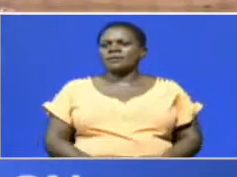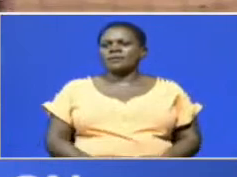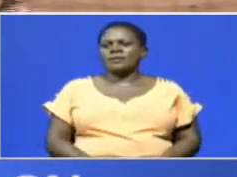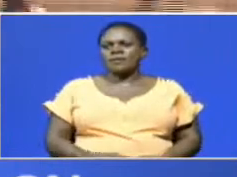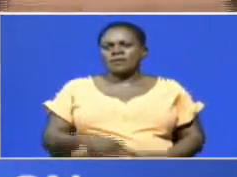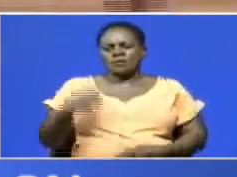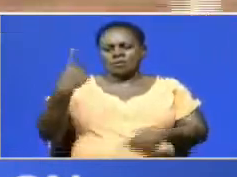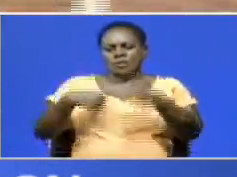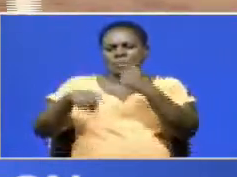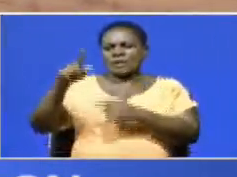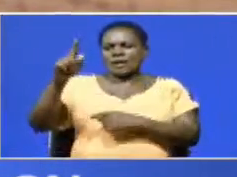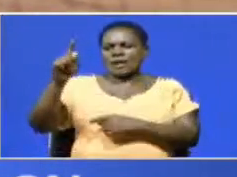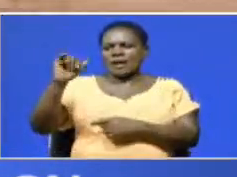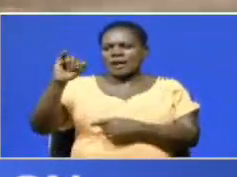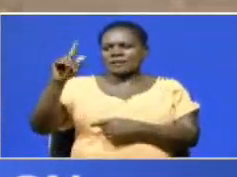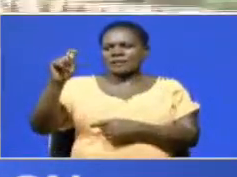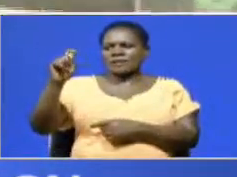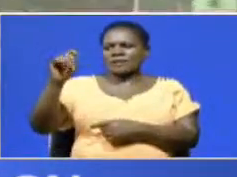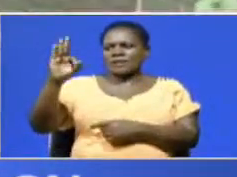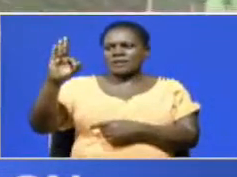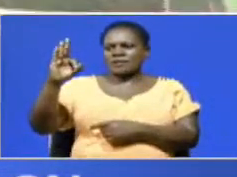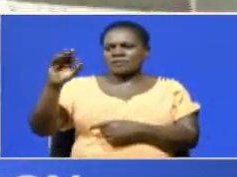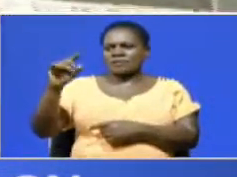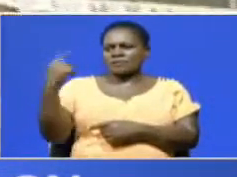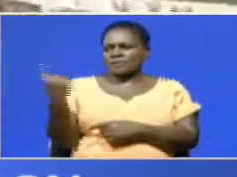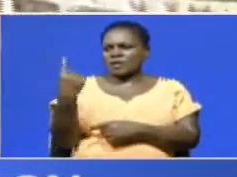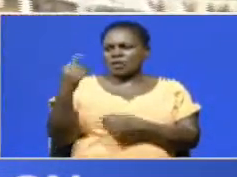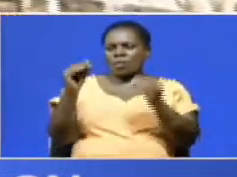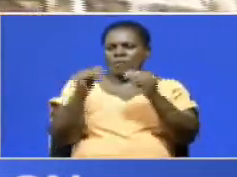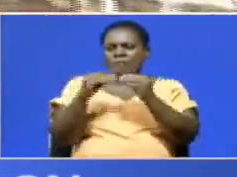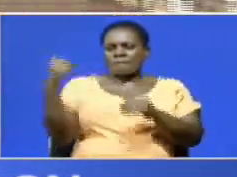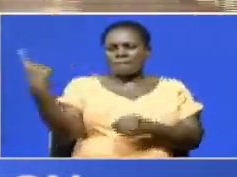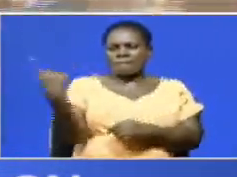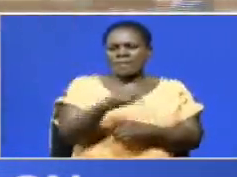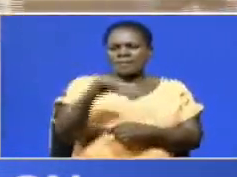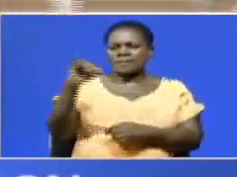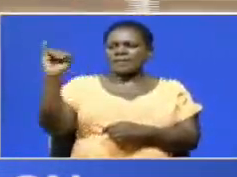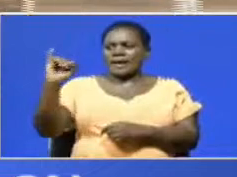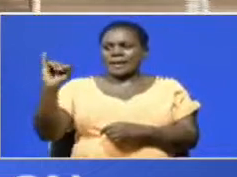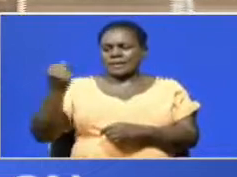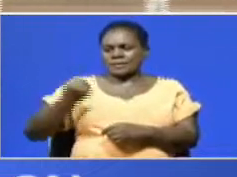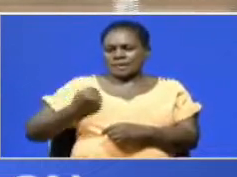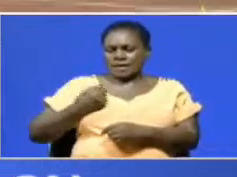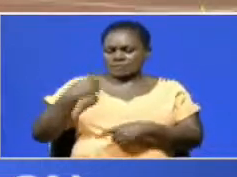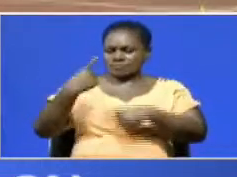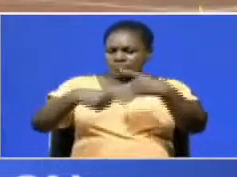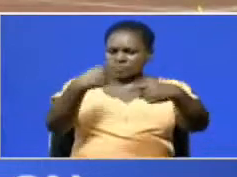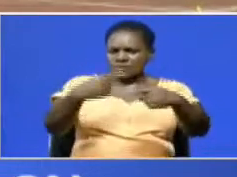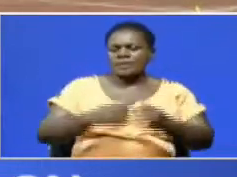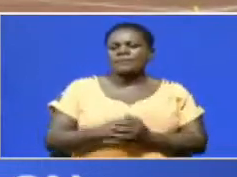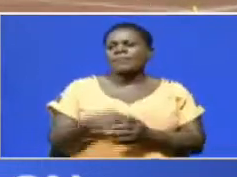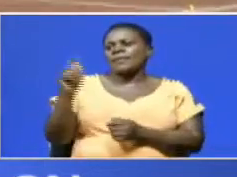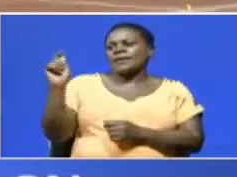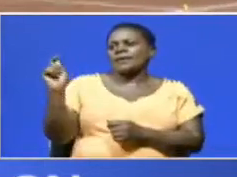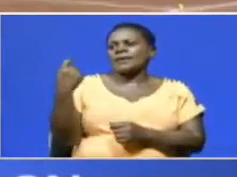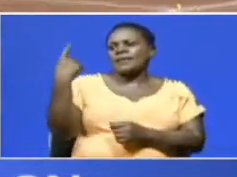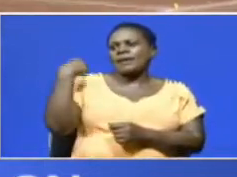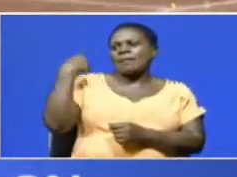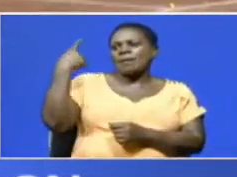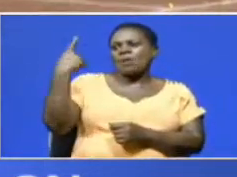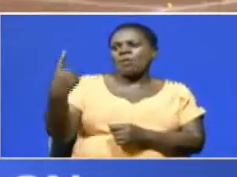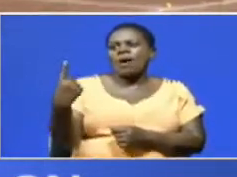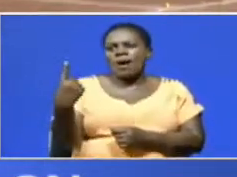After winning the ITF J4 Nairobi Girls Singles, beating Ireland's Celine Simunyu in the process, Kenya's number